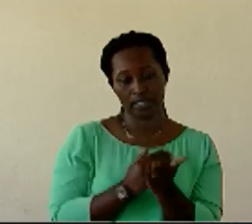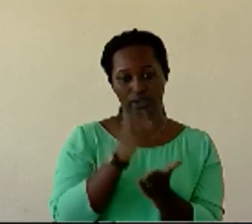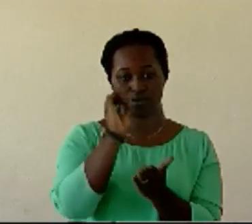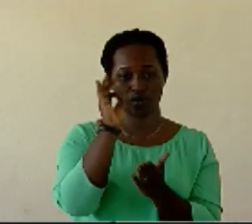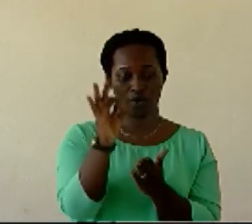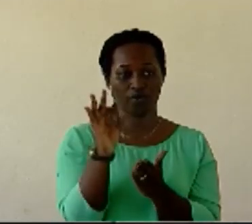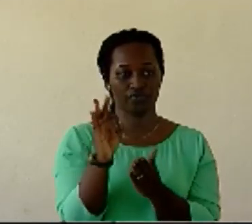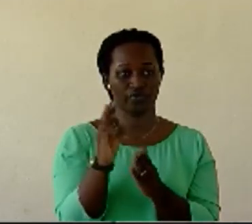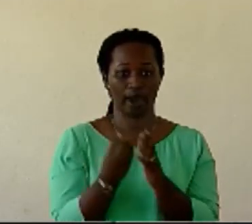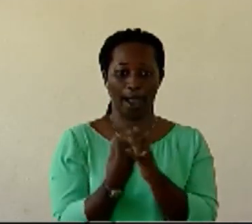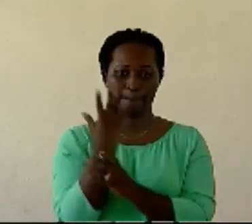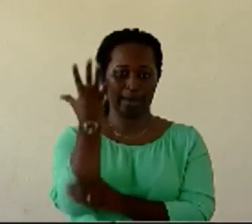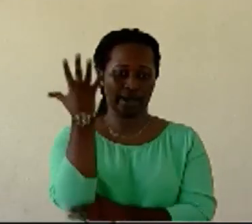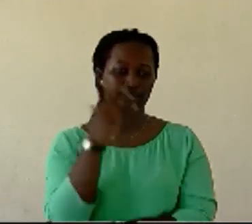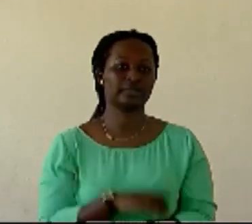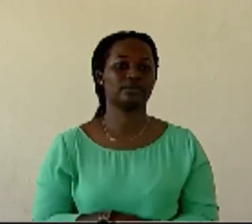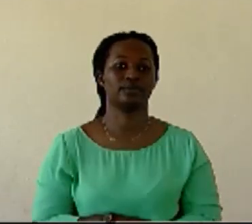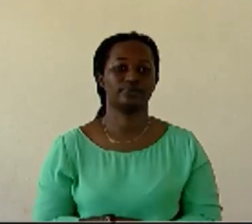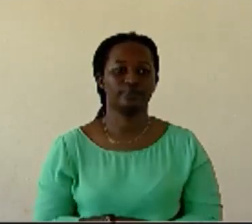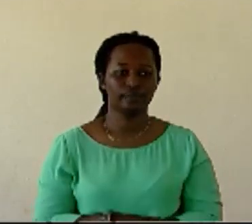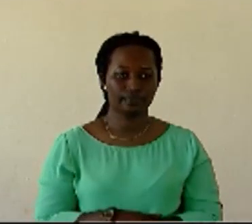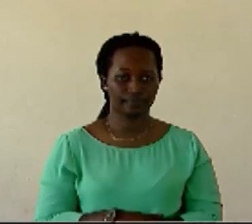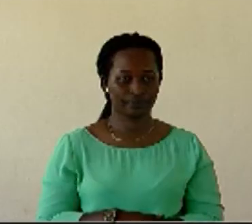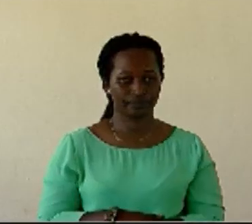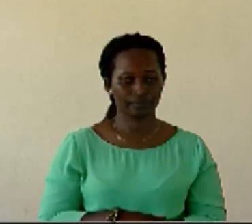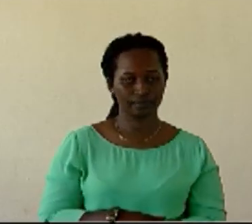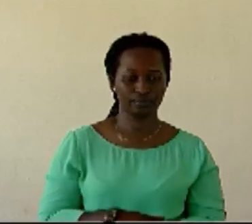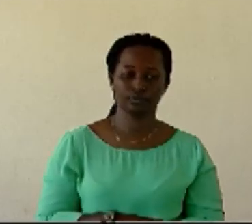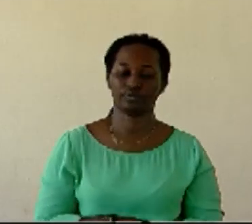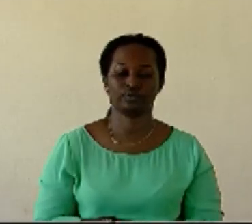of a plant. Here,